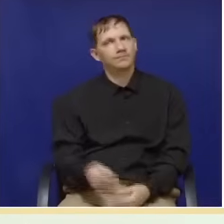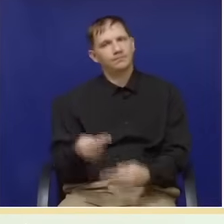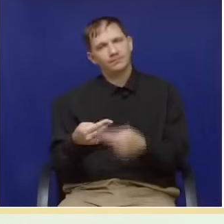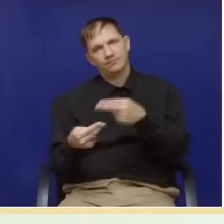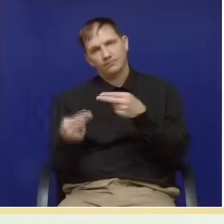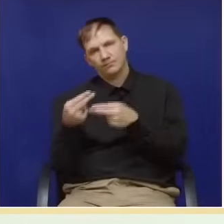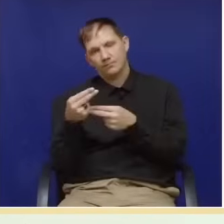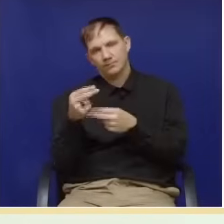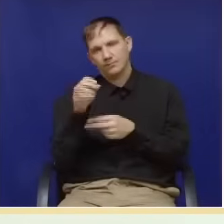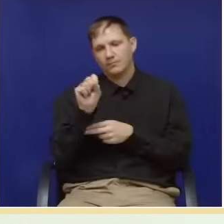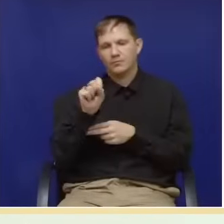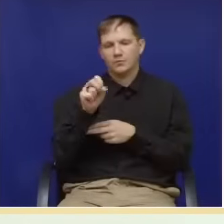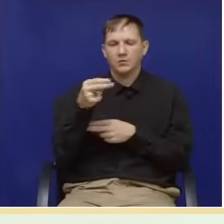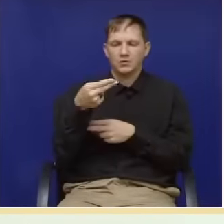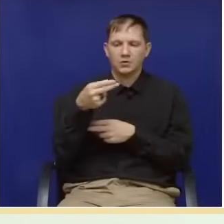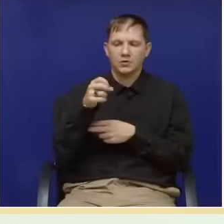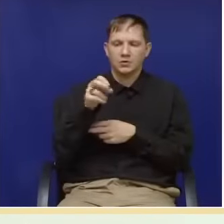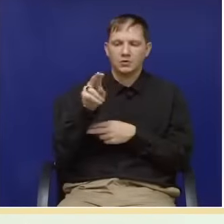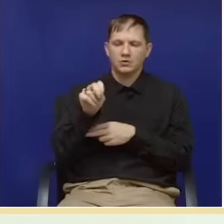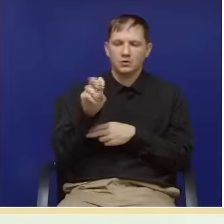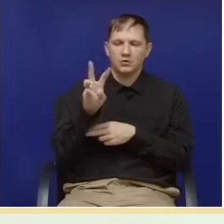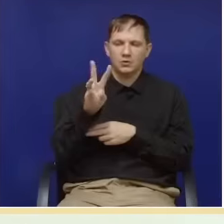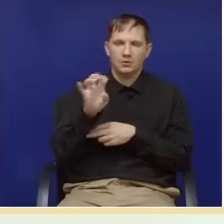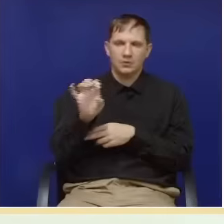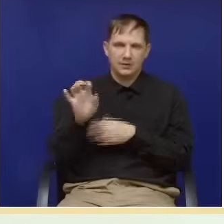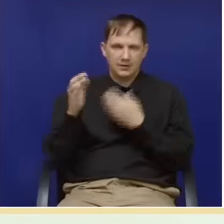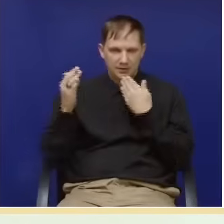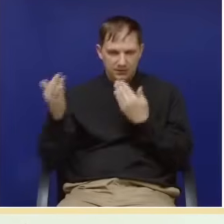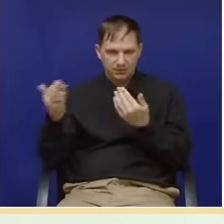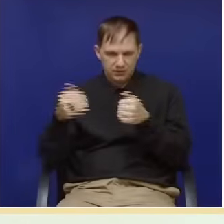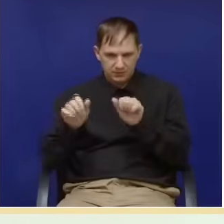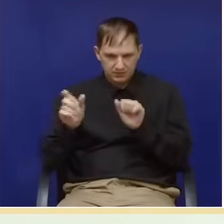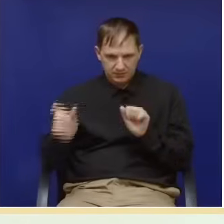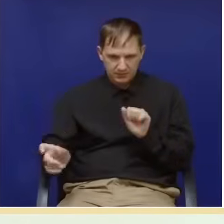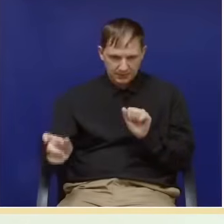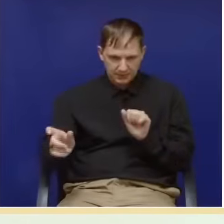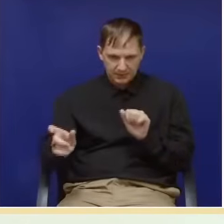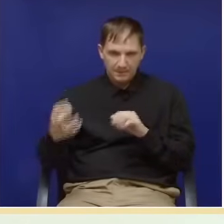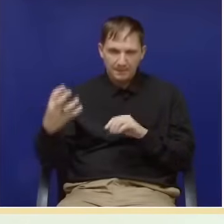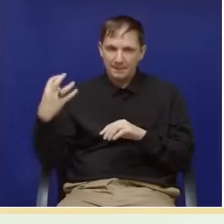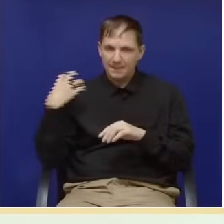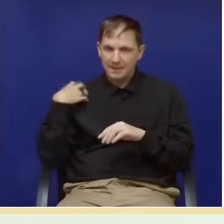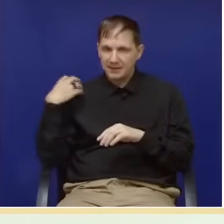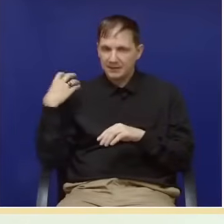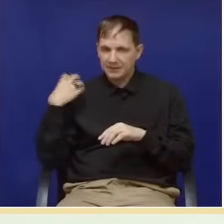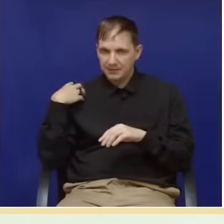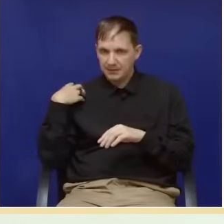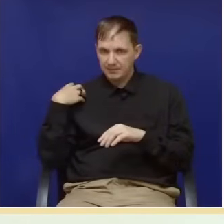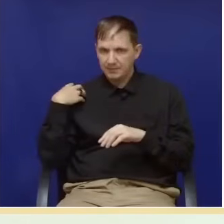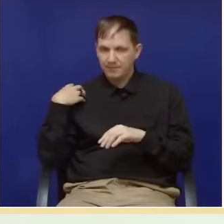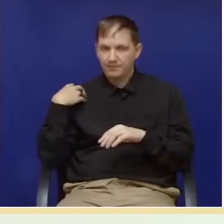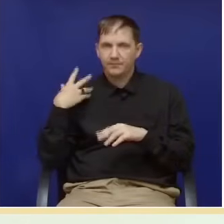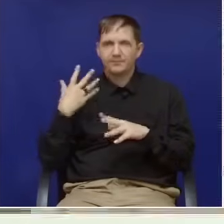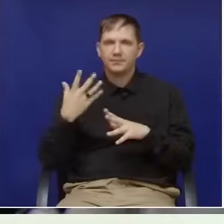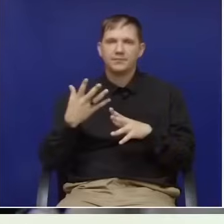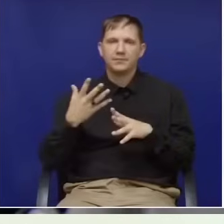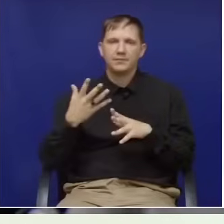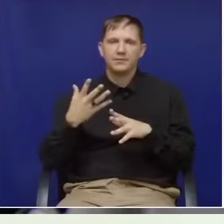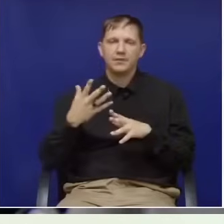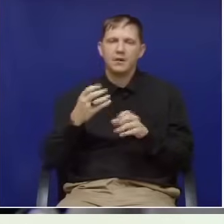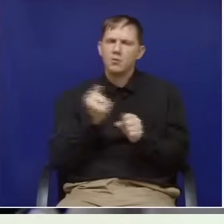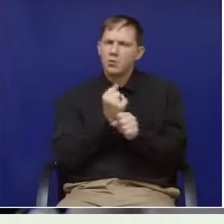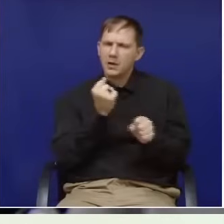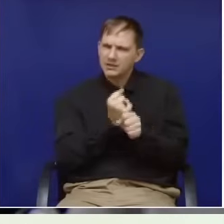next follow-up question. Ngiyabonga Sihlalo. Minister, in view of operational importance